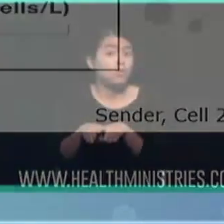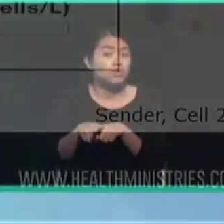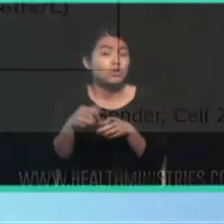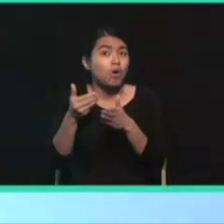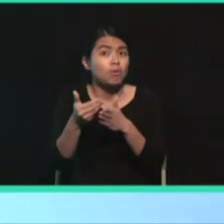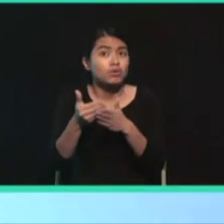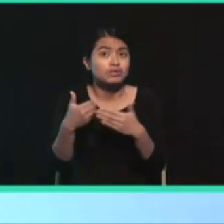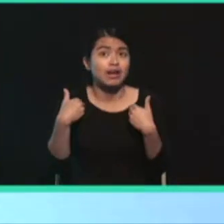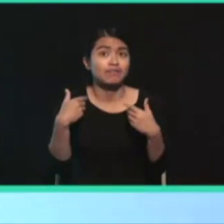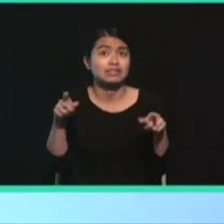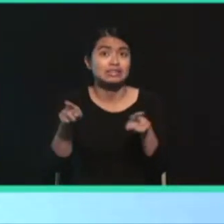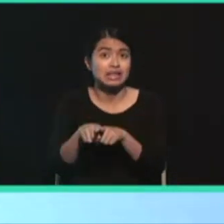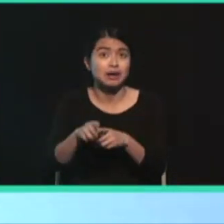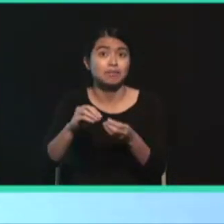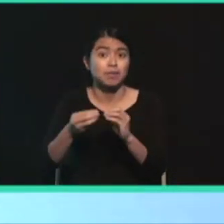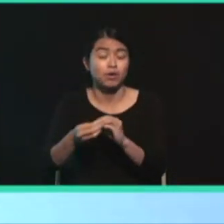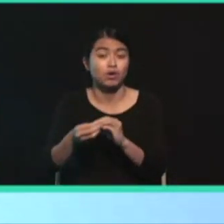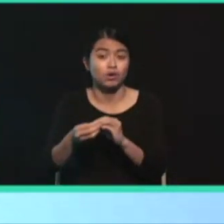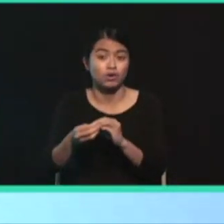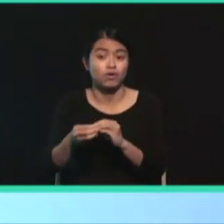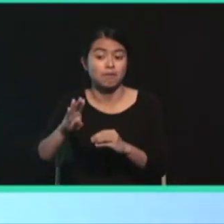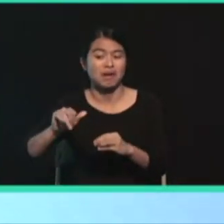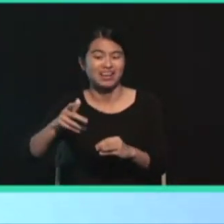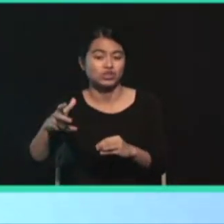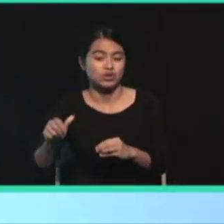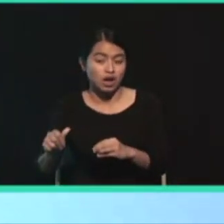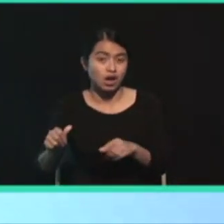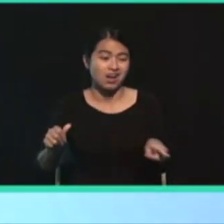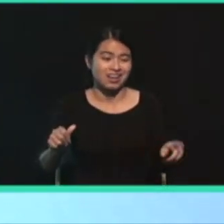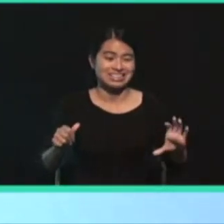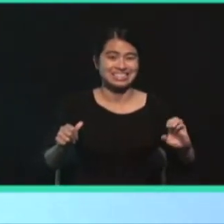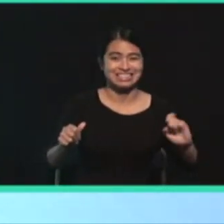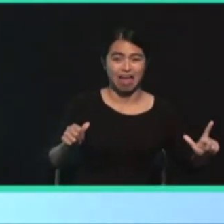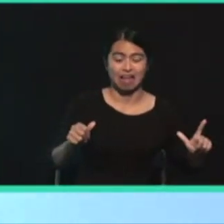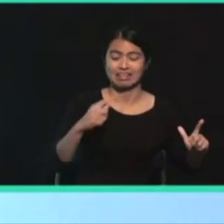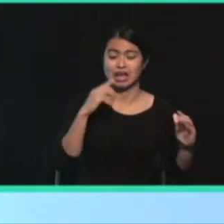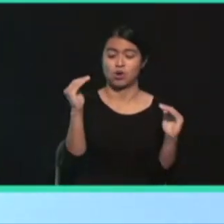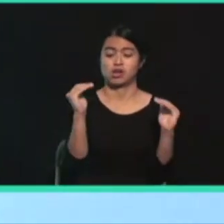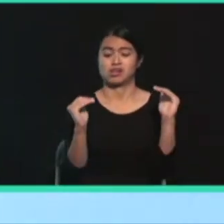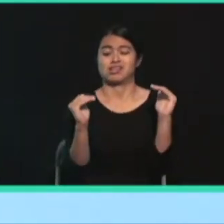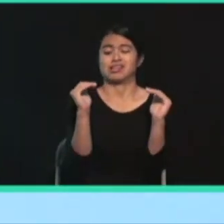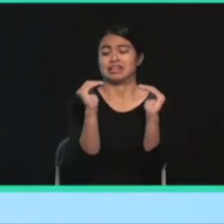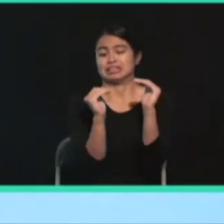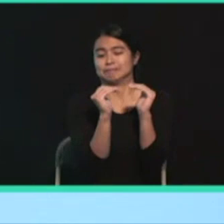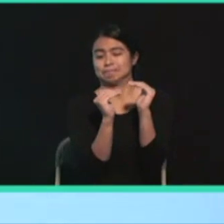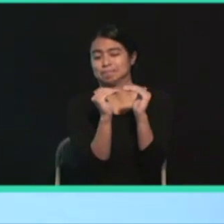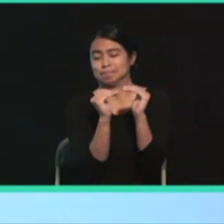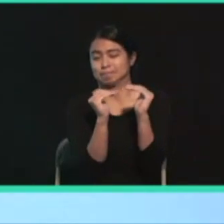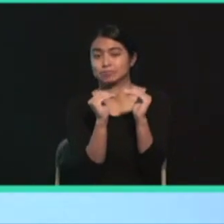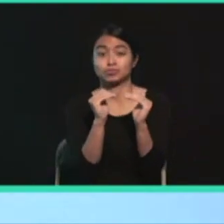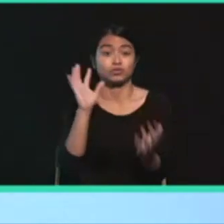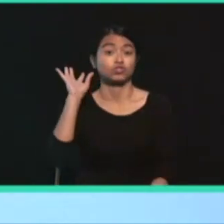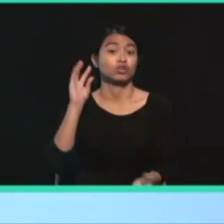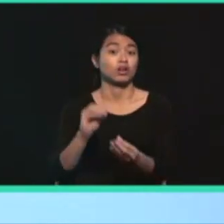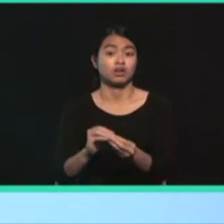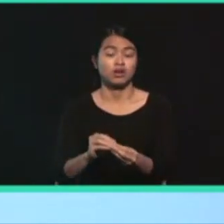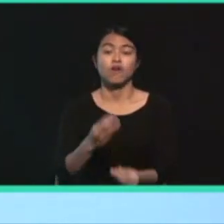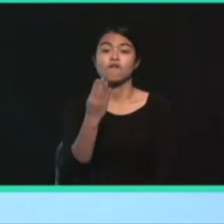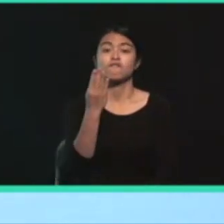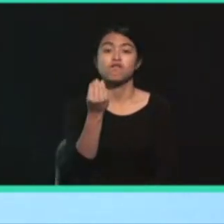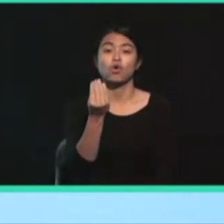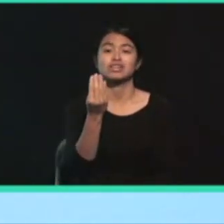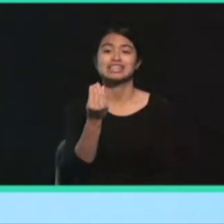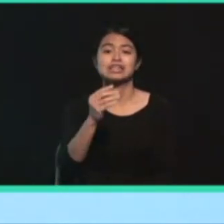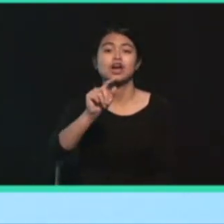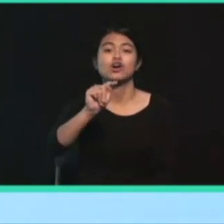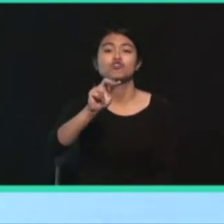of bacteria compared to human cells in the body. And so, in altogether, we have about 14 trillion bacteria that